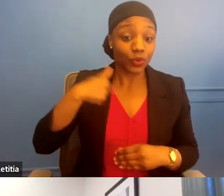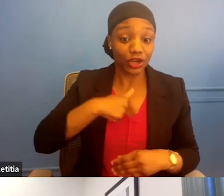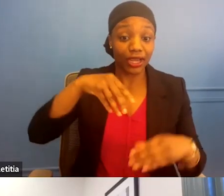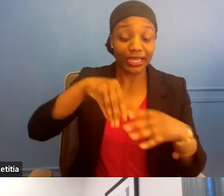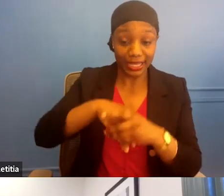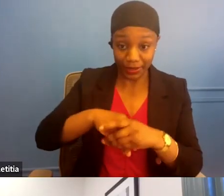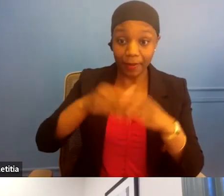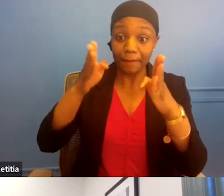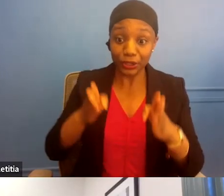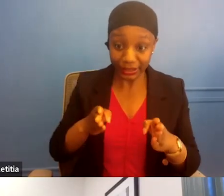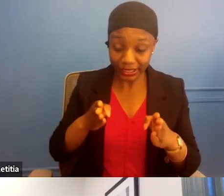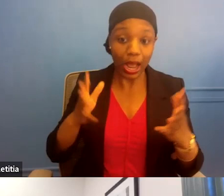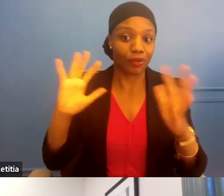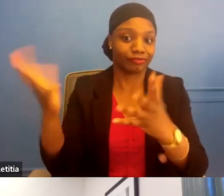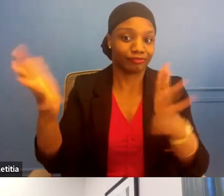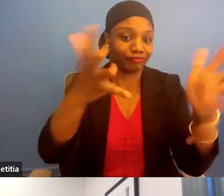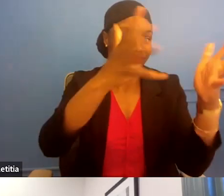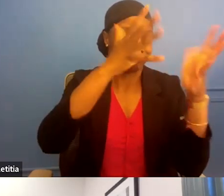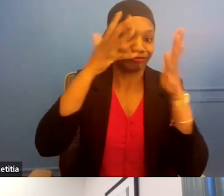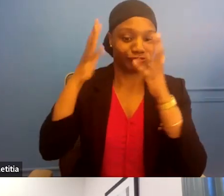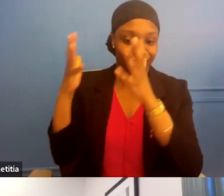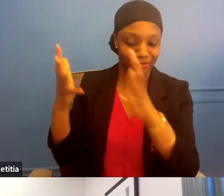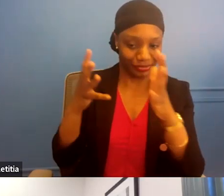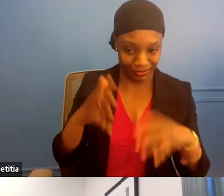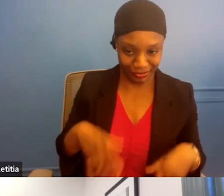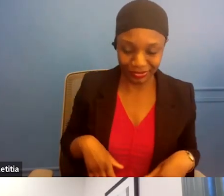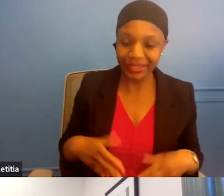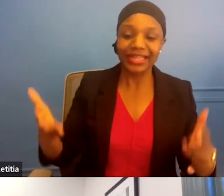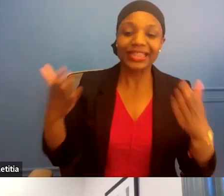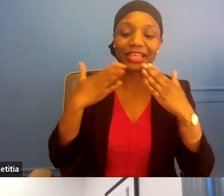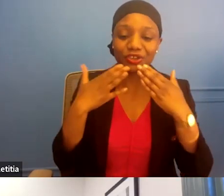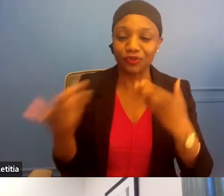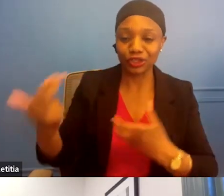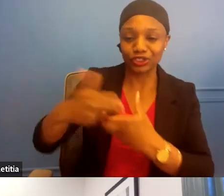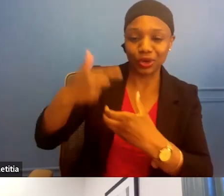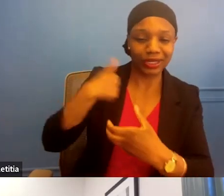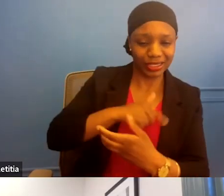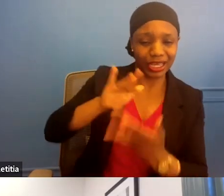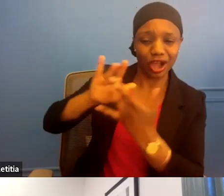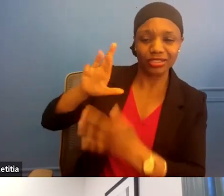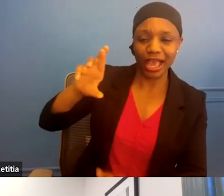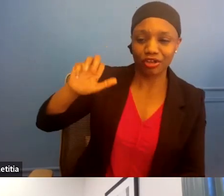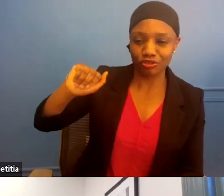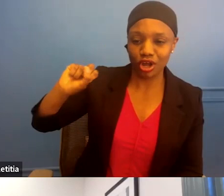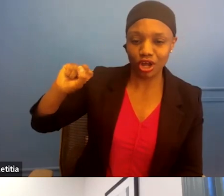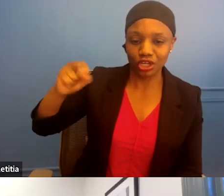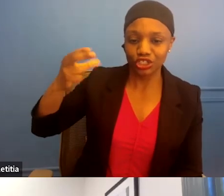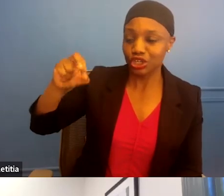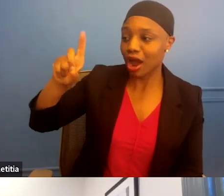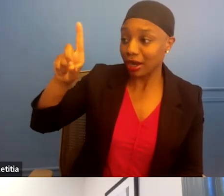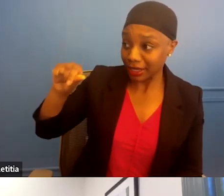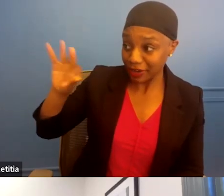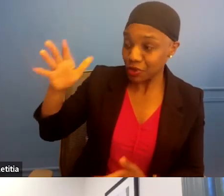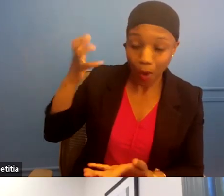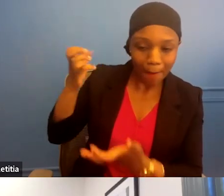of applause, but I just want to say thank you so much for being with us this afternoon. And thank you for all of those who tuned in.